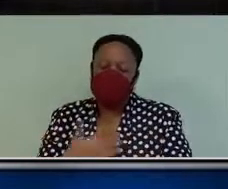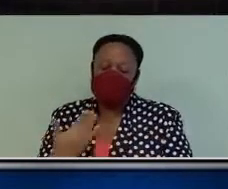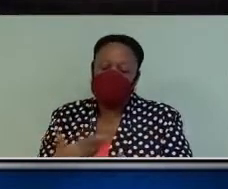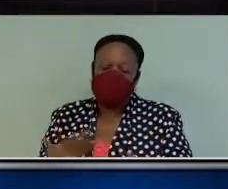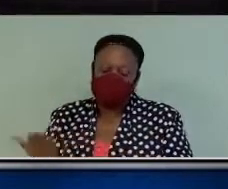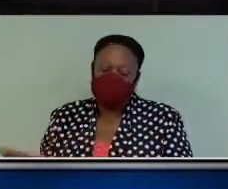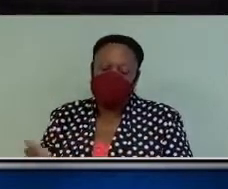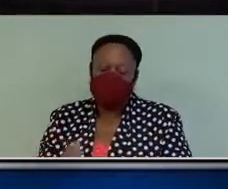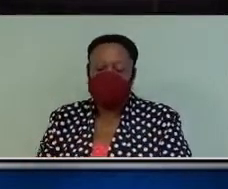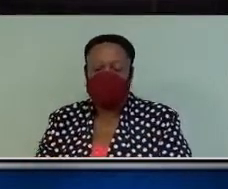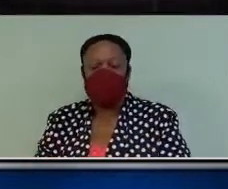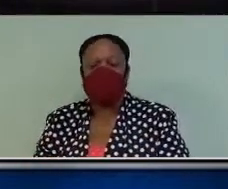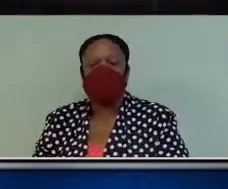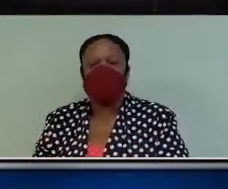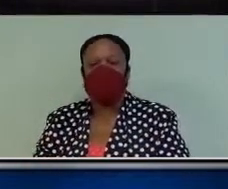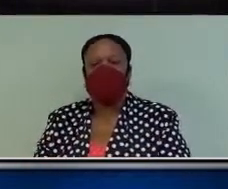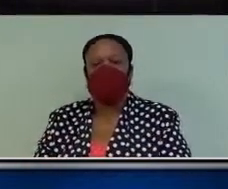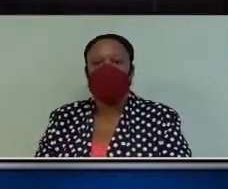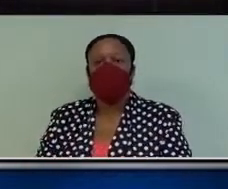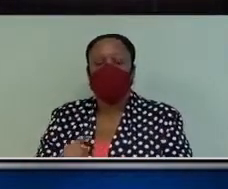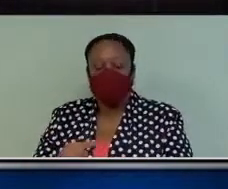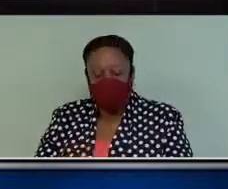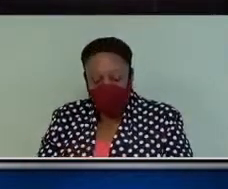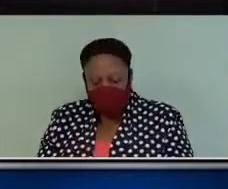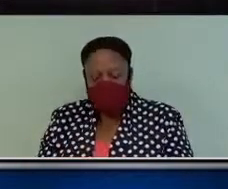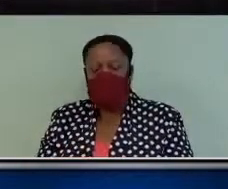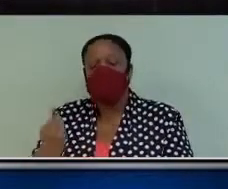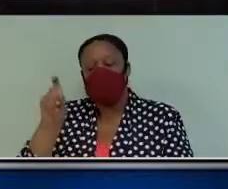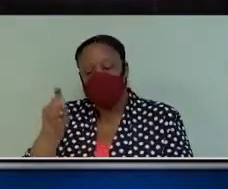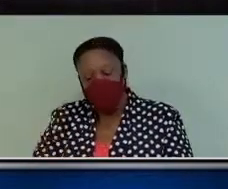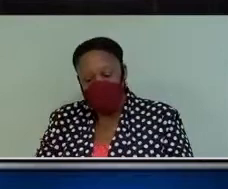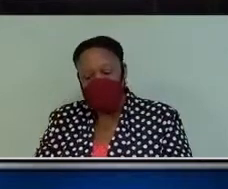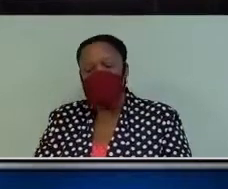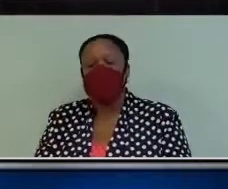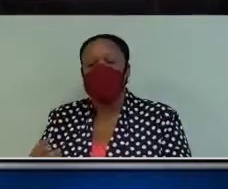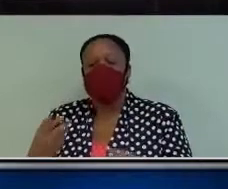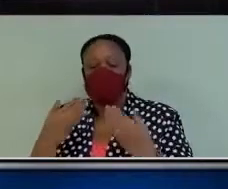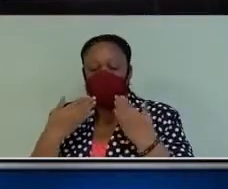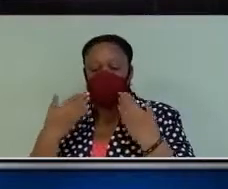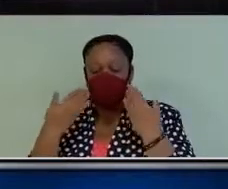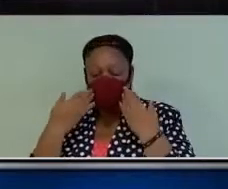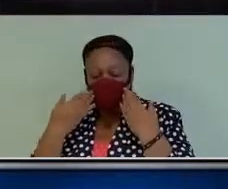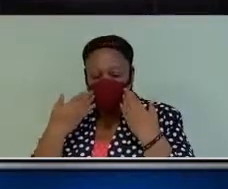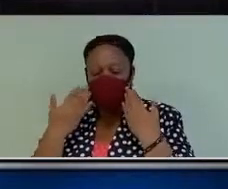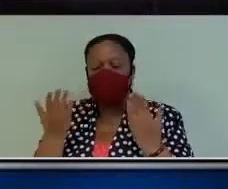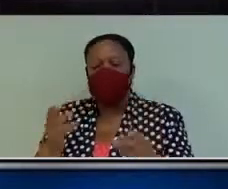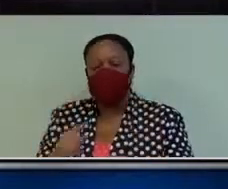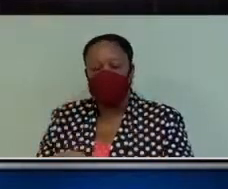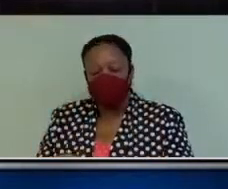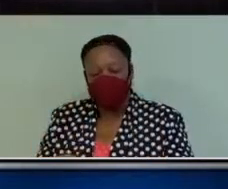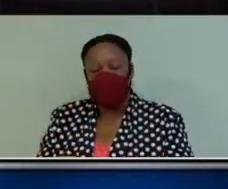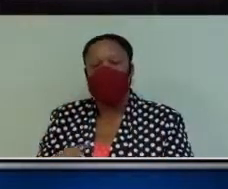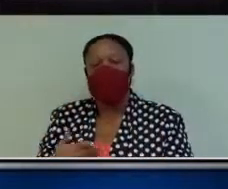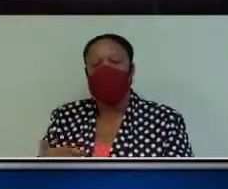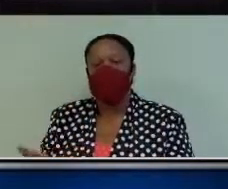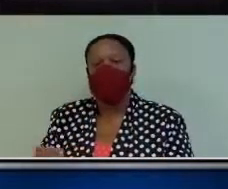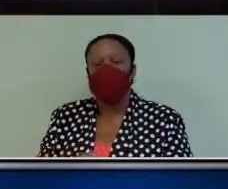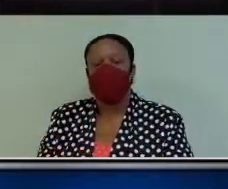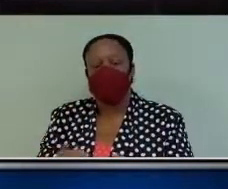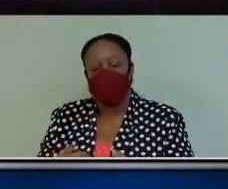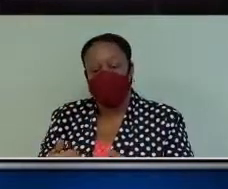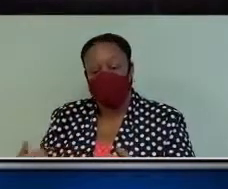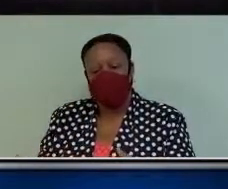not limited, but only limited by the capacity of the venue while observing